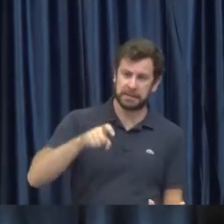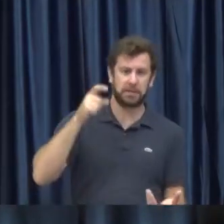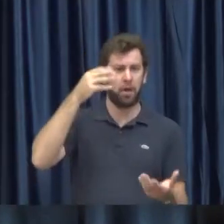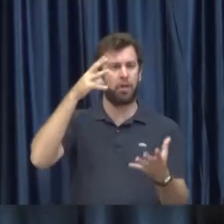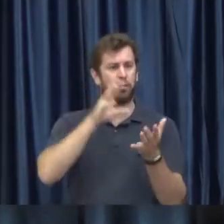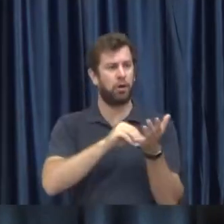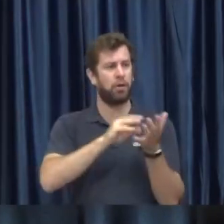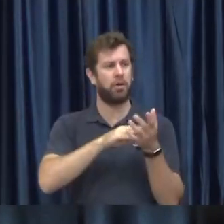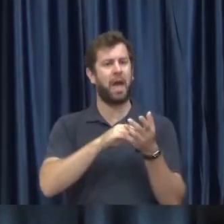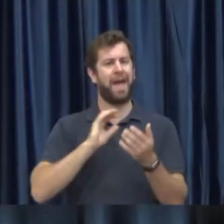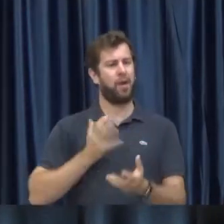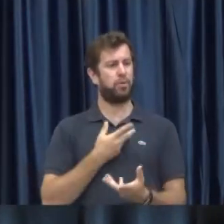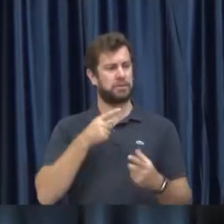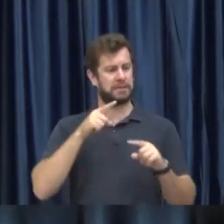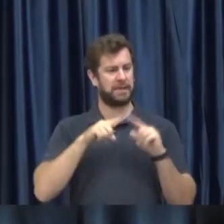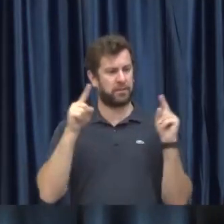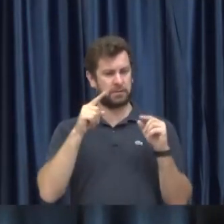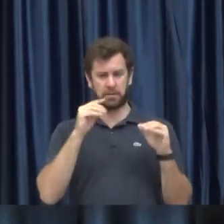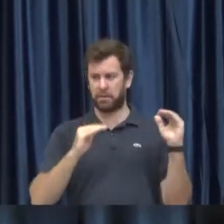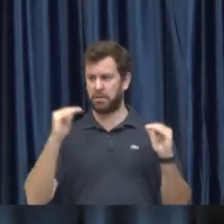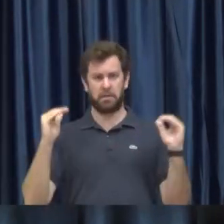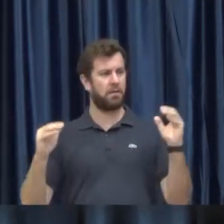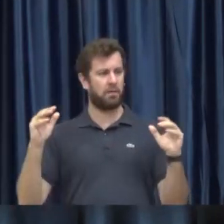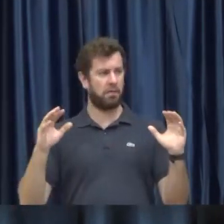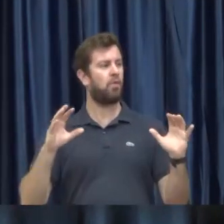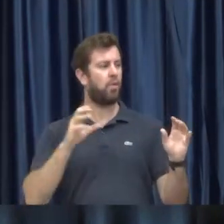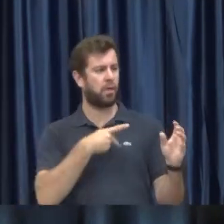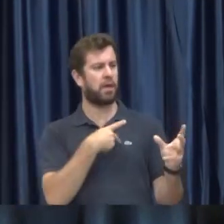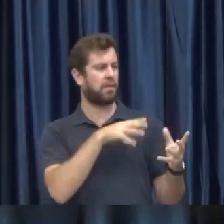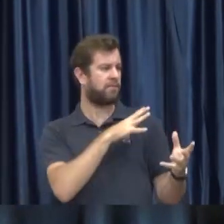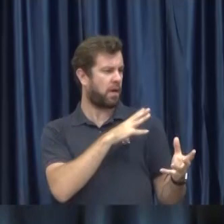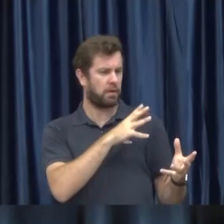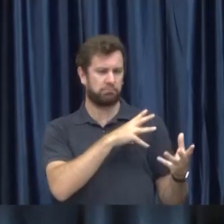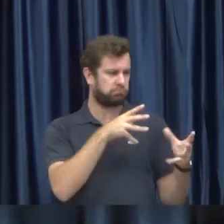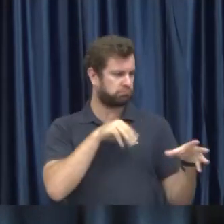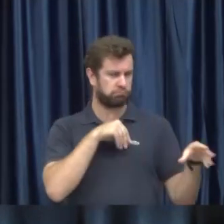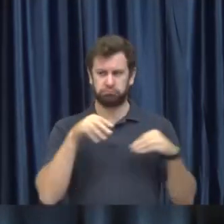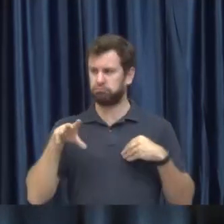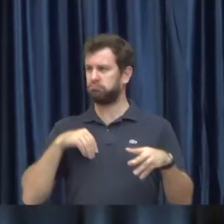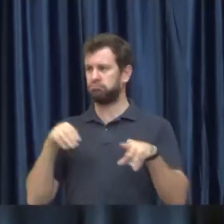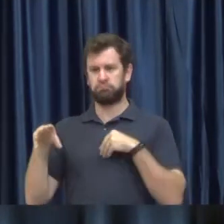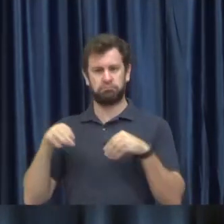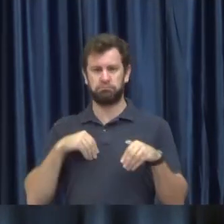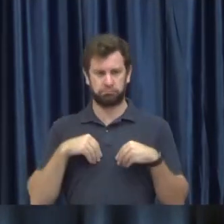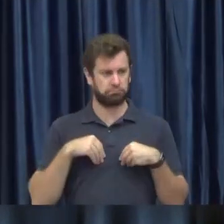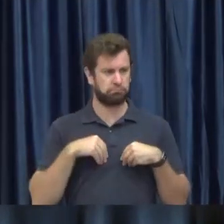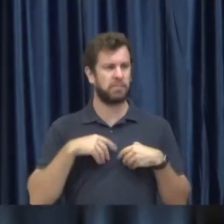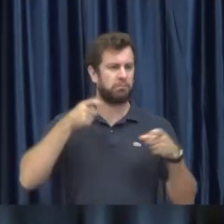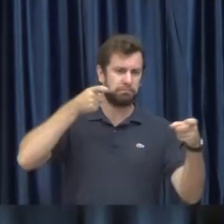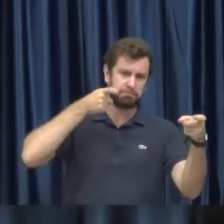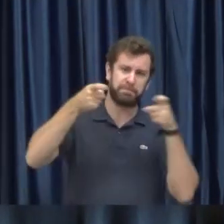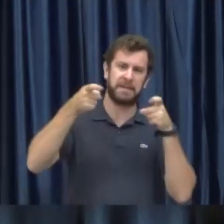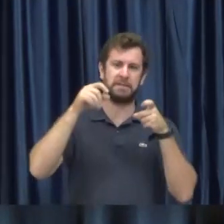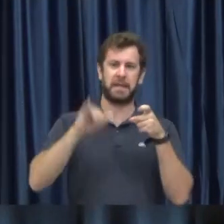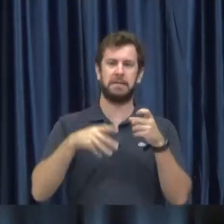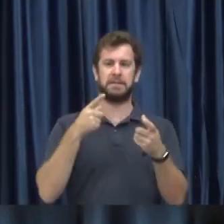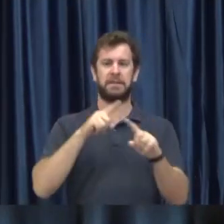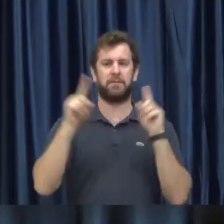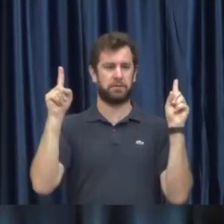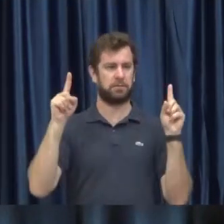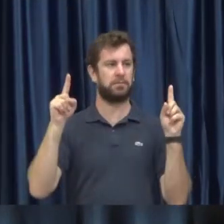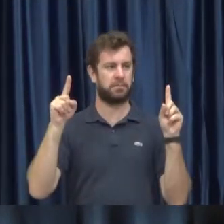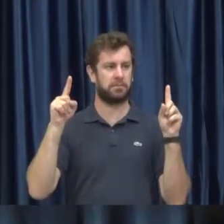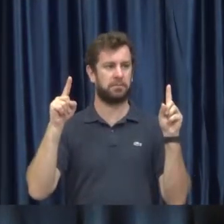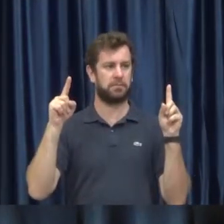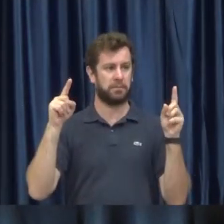manage differences. The same way, a slight difference in how we pray, but that difference should not take love out